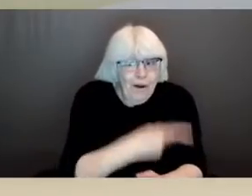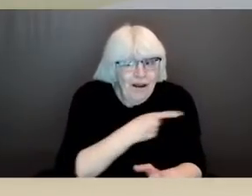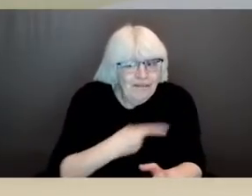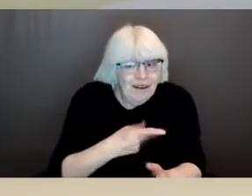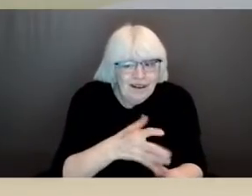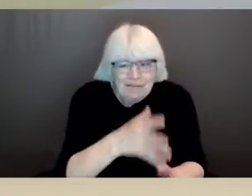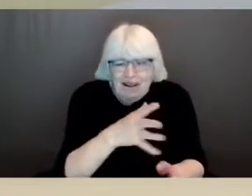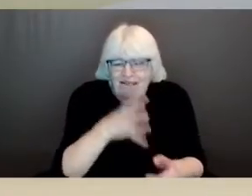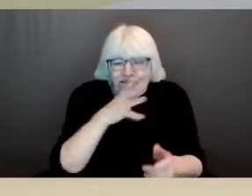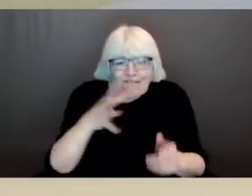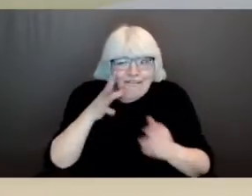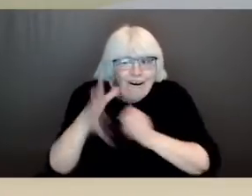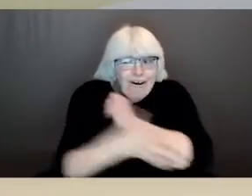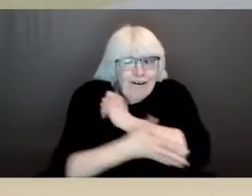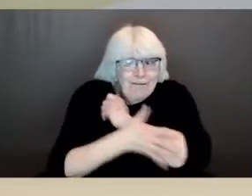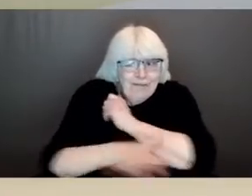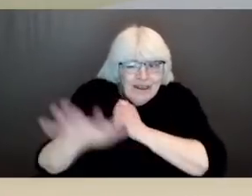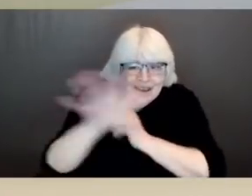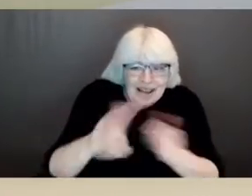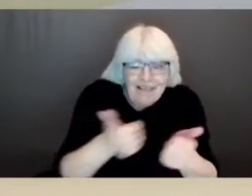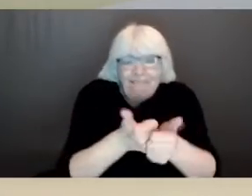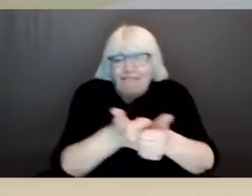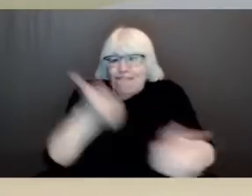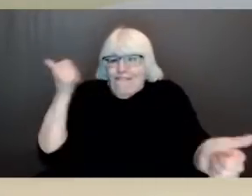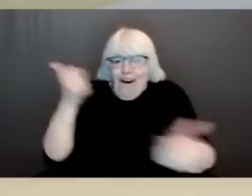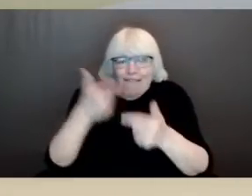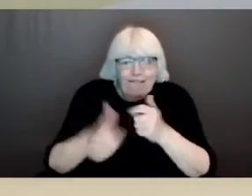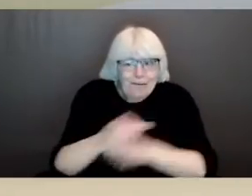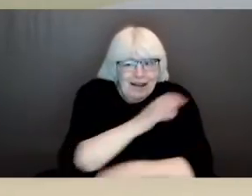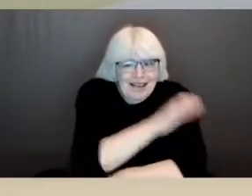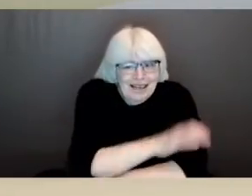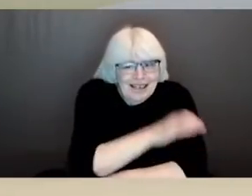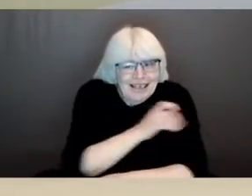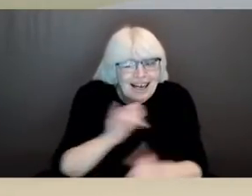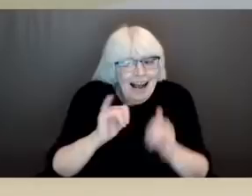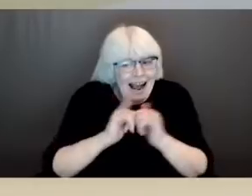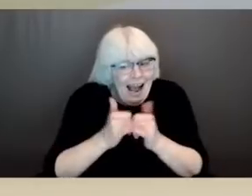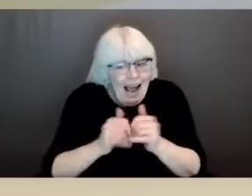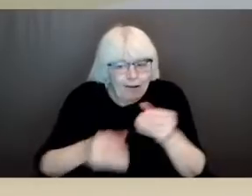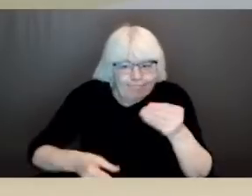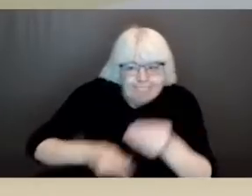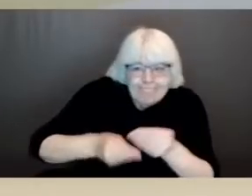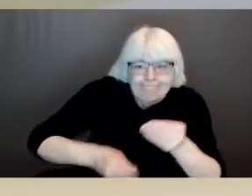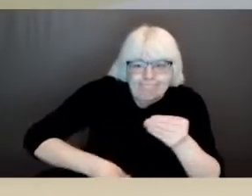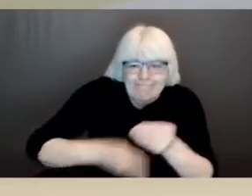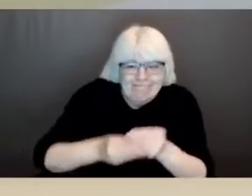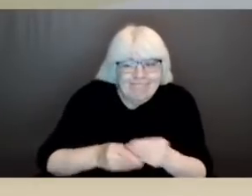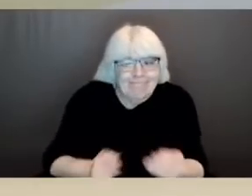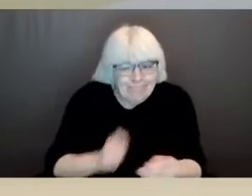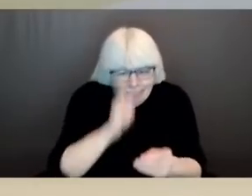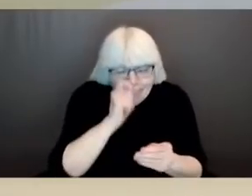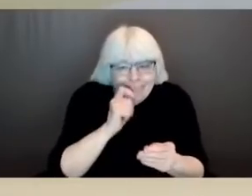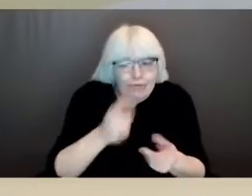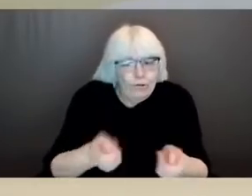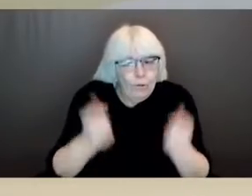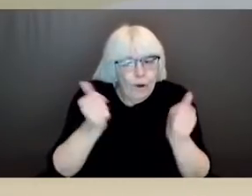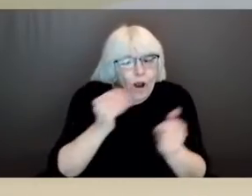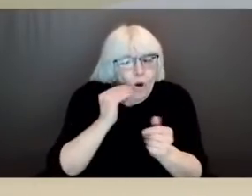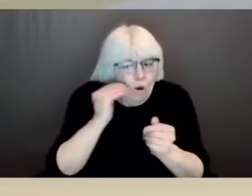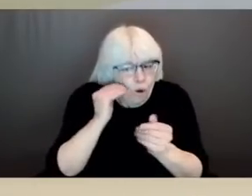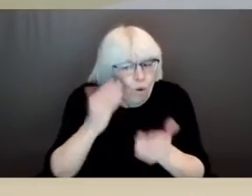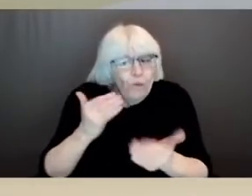I think we're hoping that these extra antigen tests will provide an extra way to